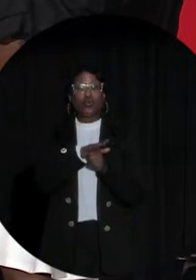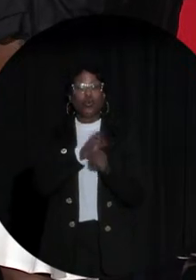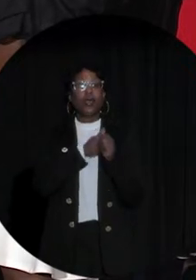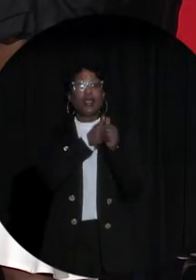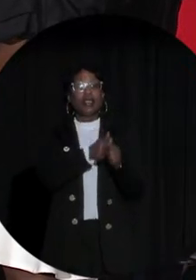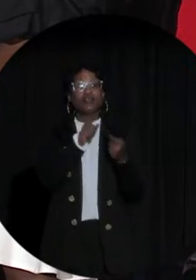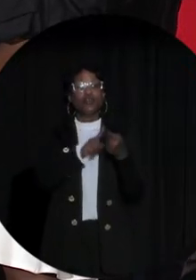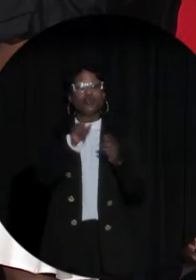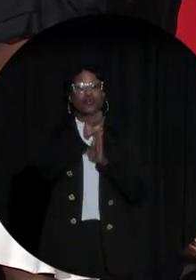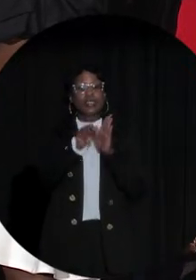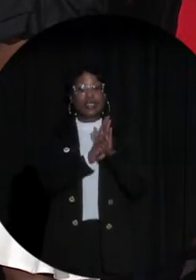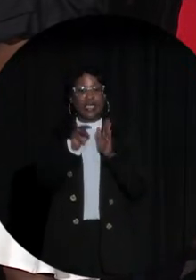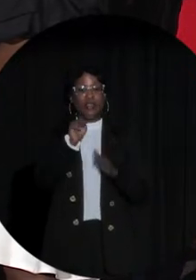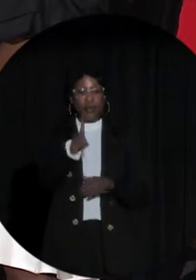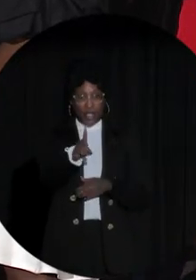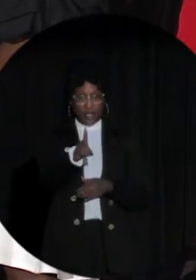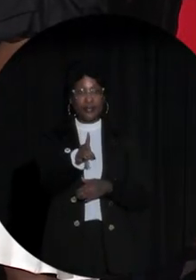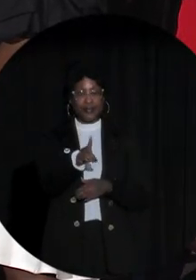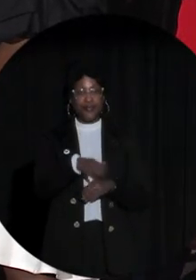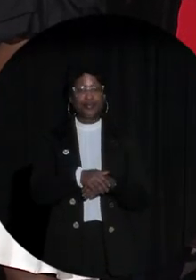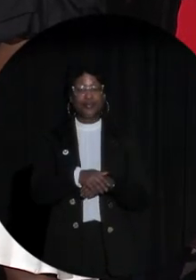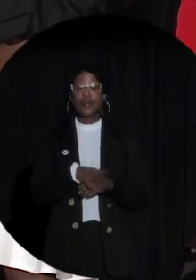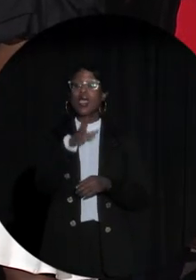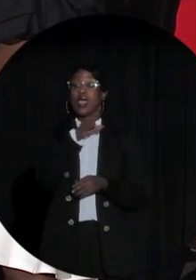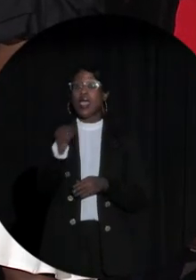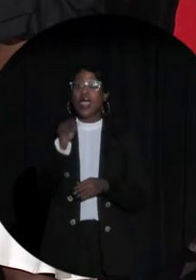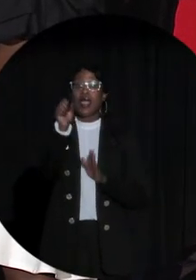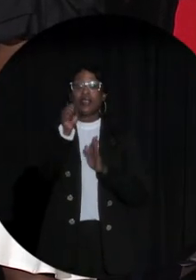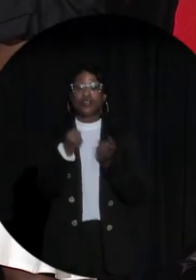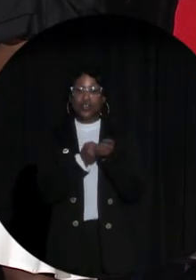and support the Constitution and laws thereof,